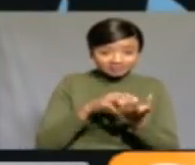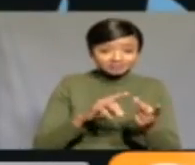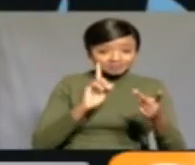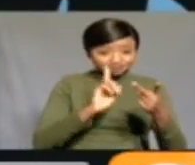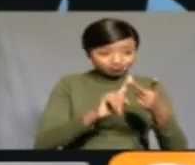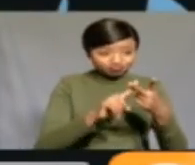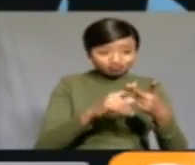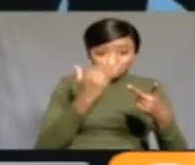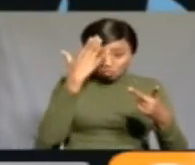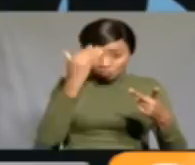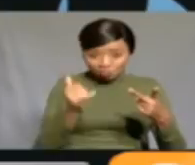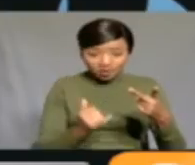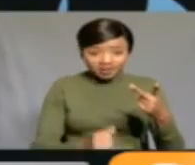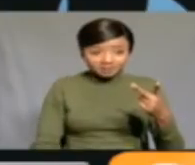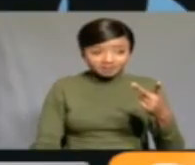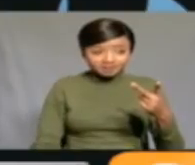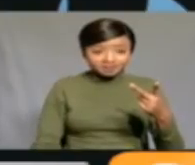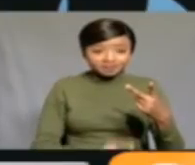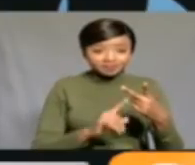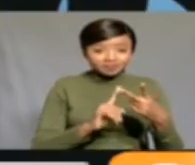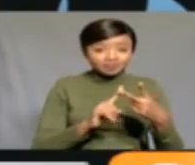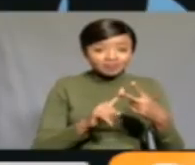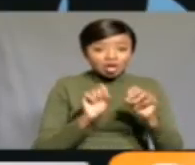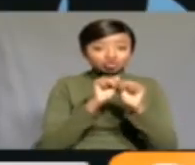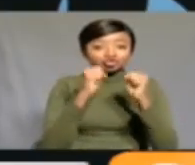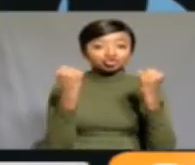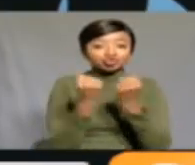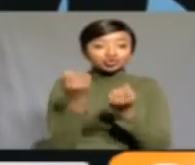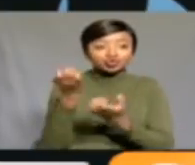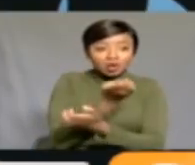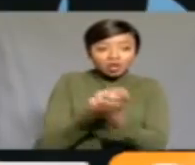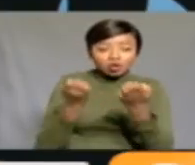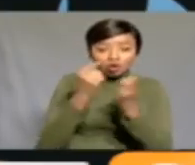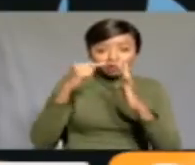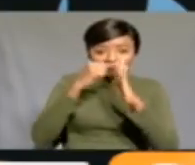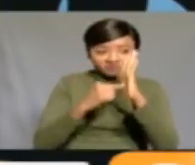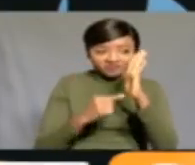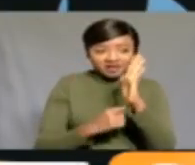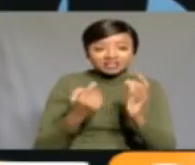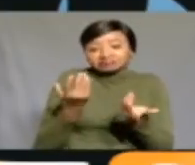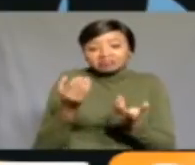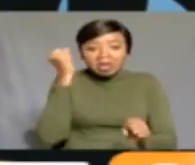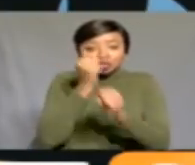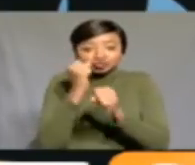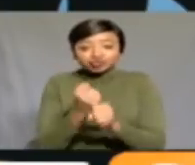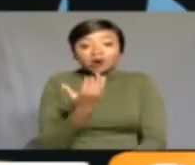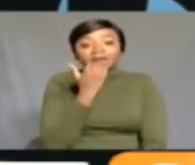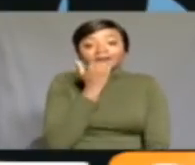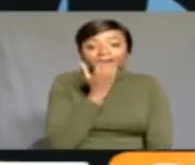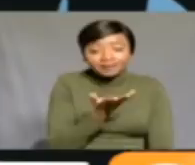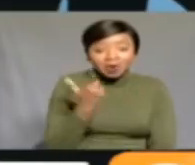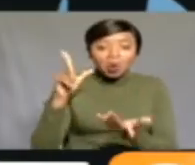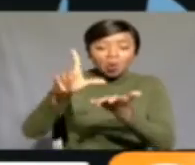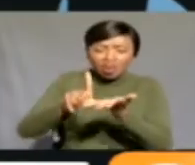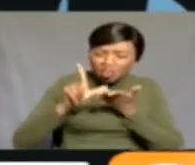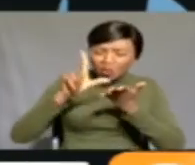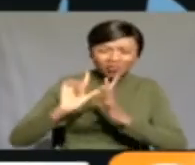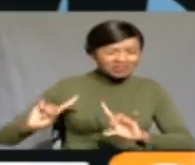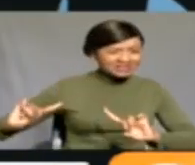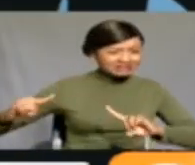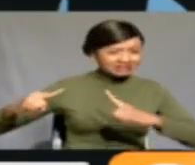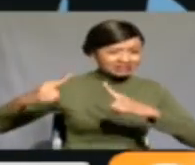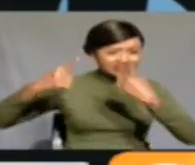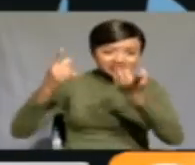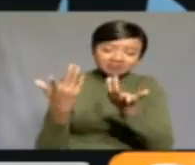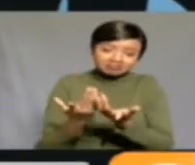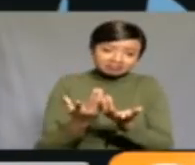which is mostly associated with young people, is socioeconomic factor. That is lack of financial stability, unemployment, and